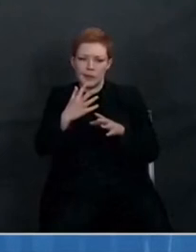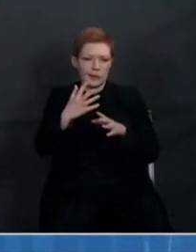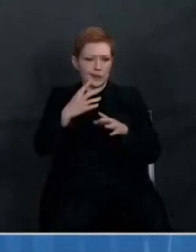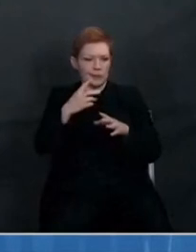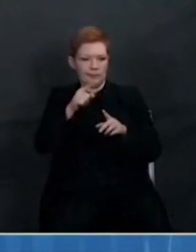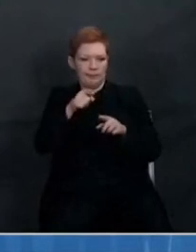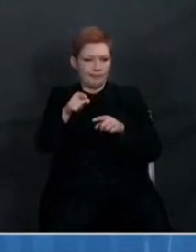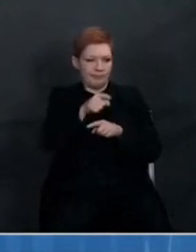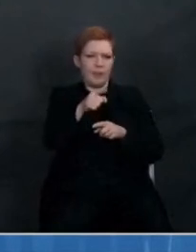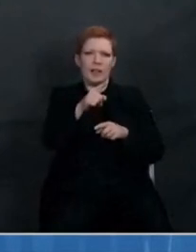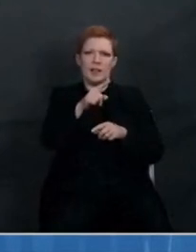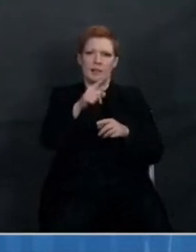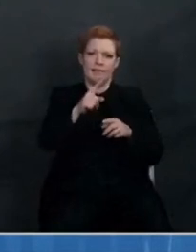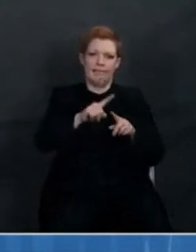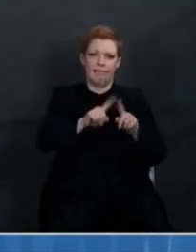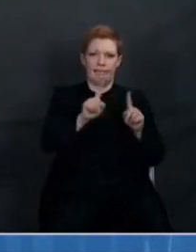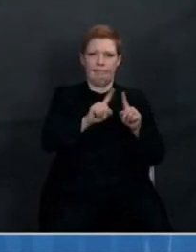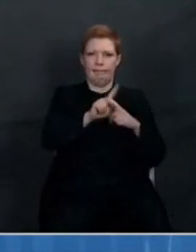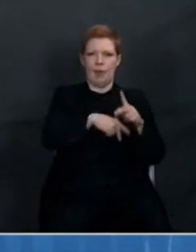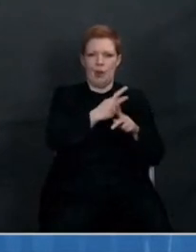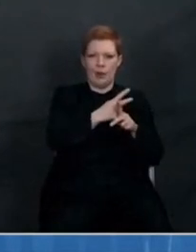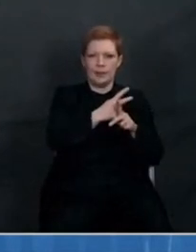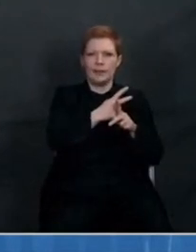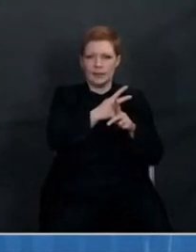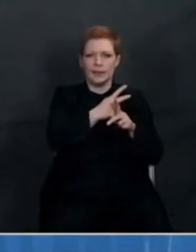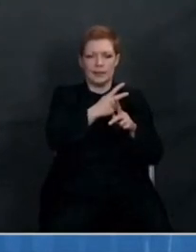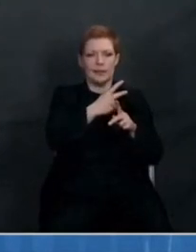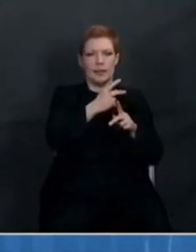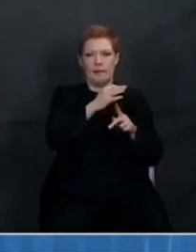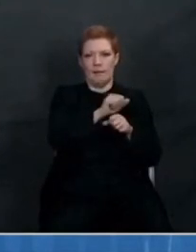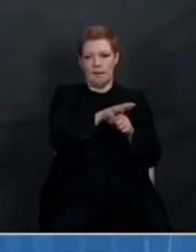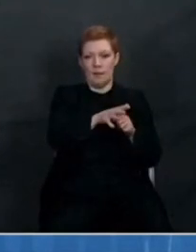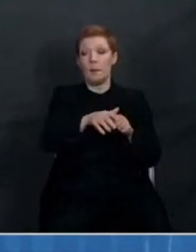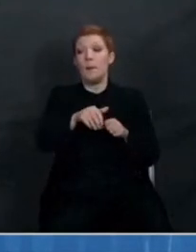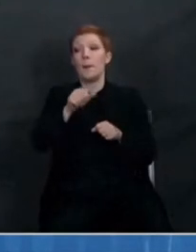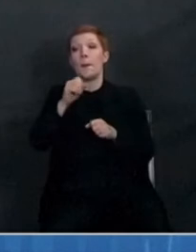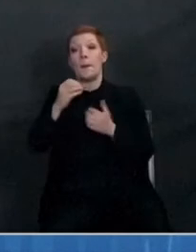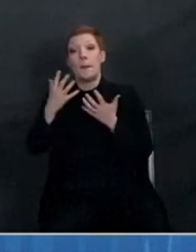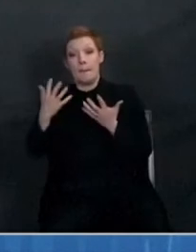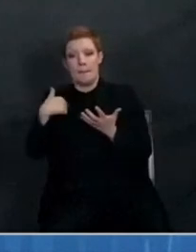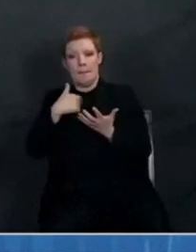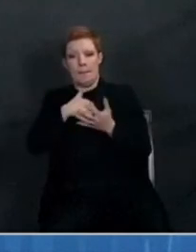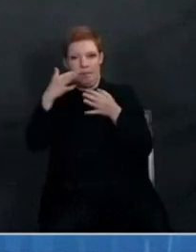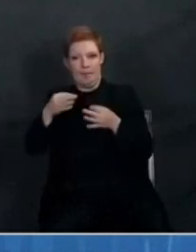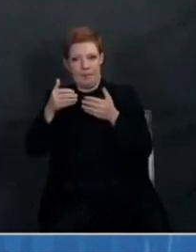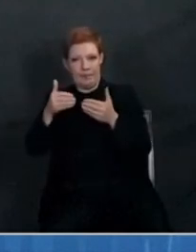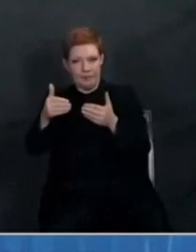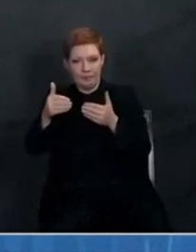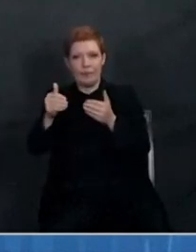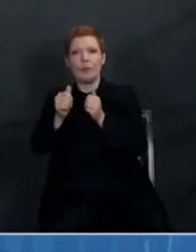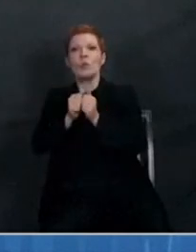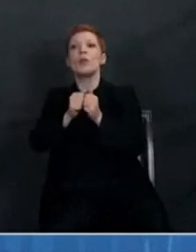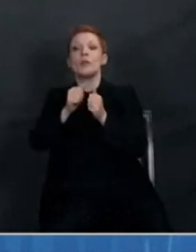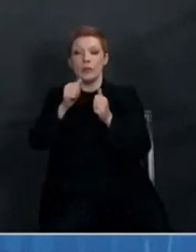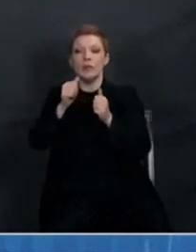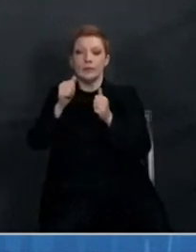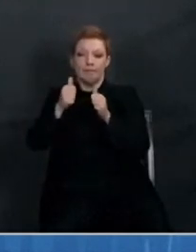follow the trials and to use the science to say 21 days for two doses with Pfizer and 28 for